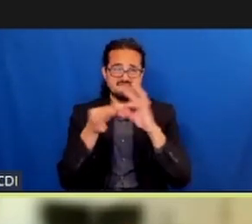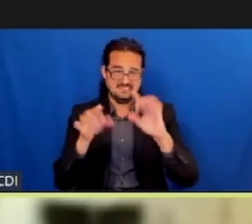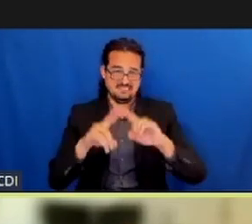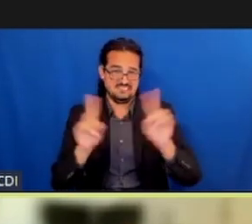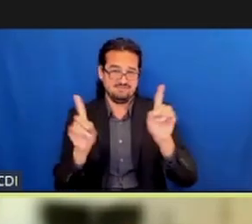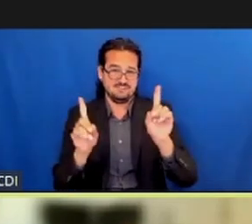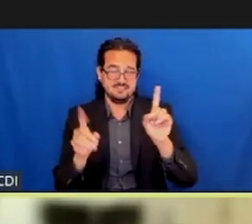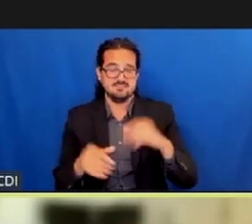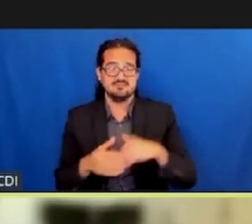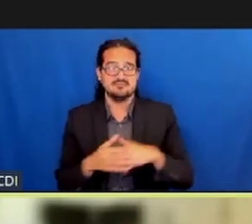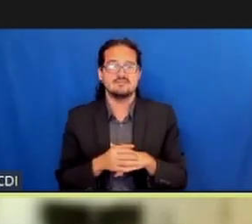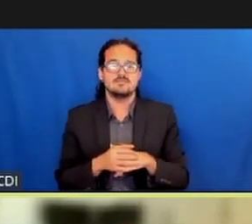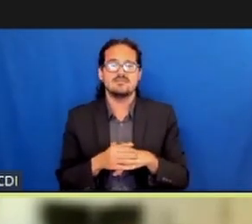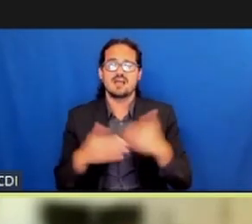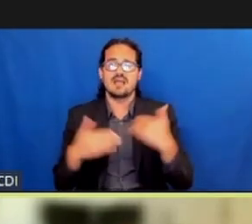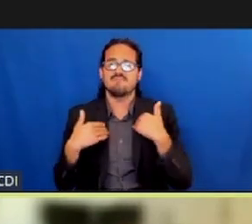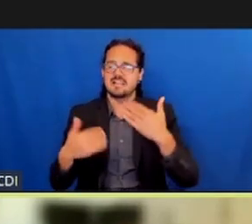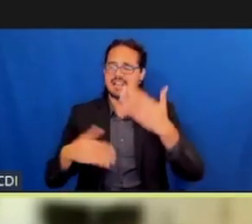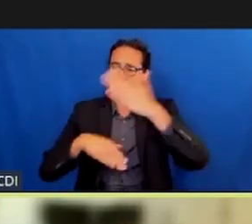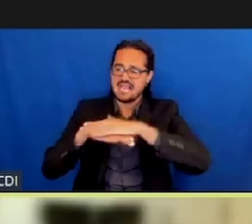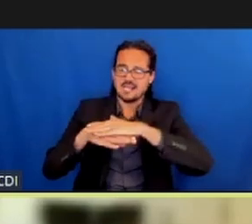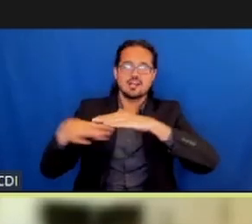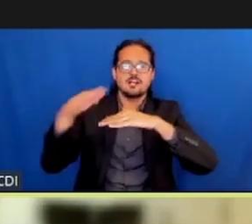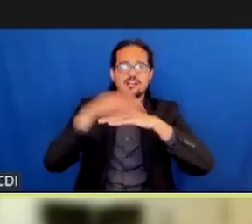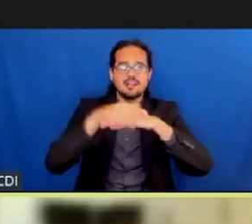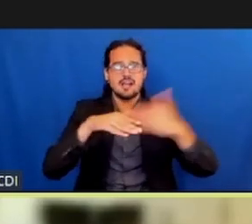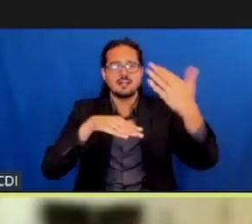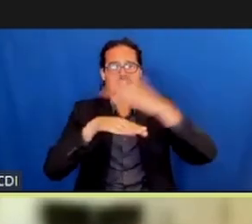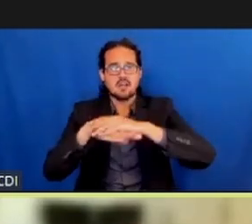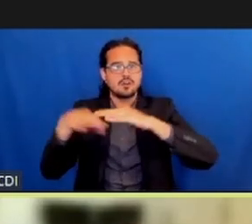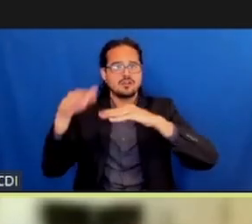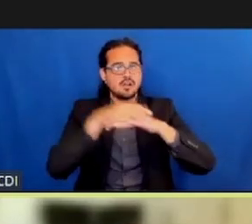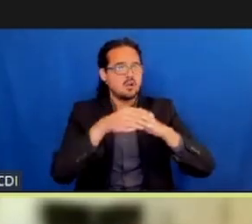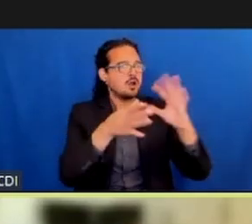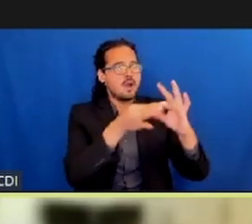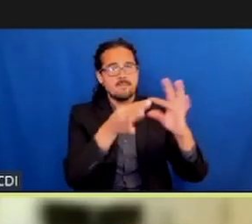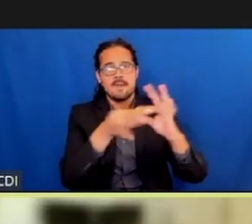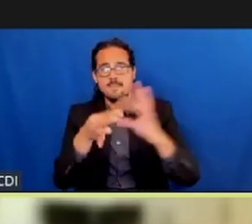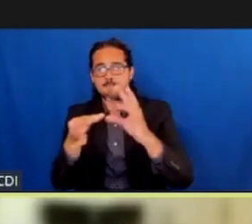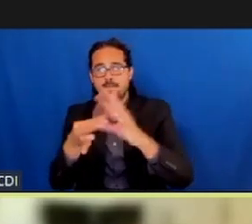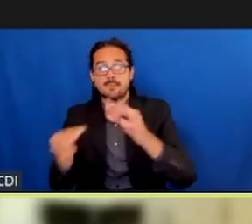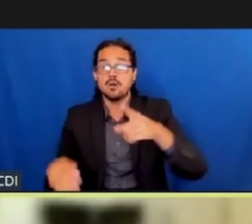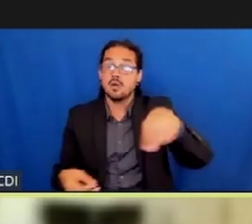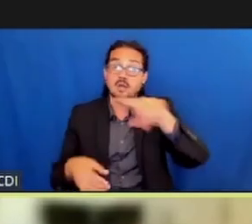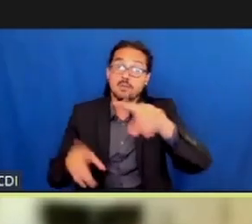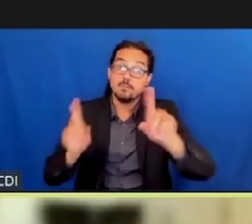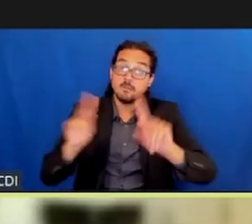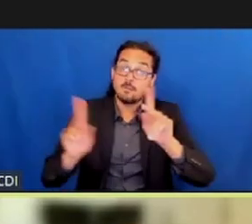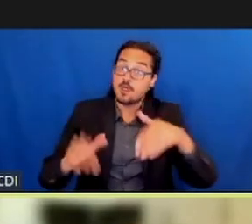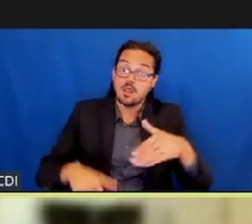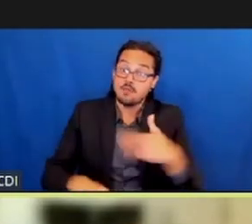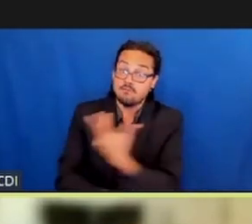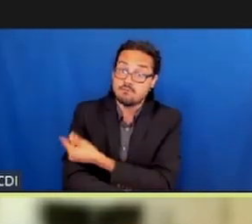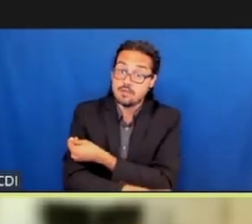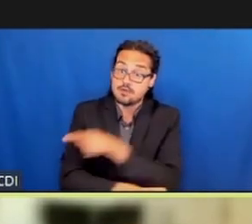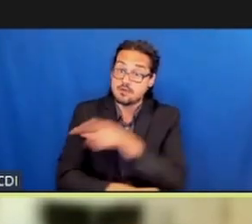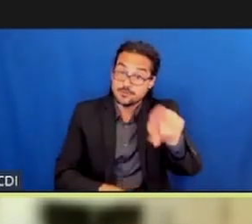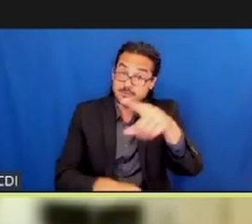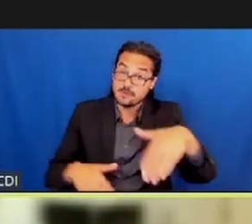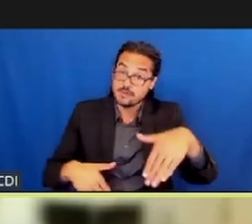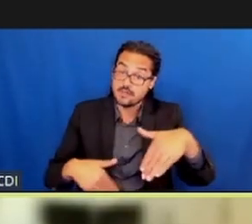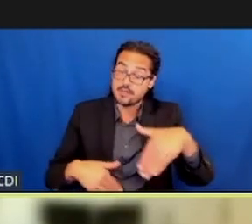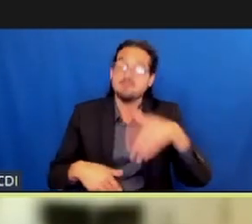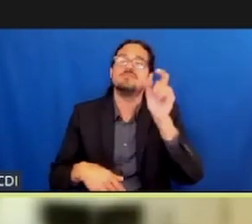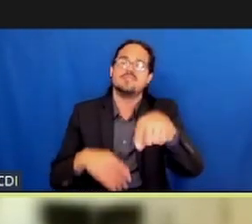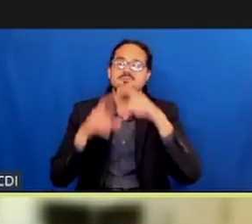to everybody. People that are not vaccinated need to be masked. And again, these are medical recommendations. They're not political recommendations. They're purely my